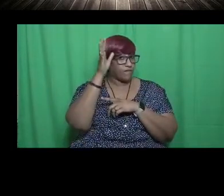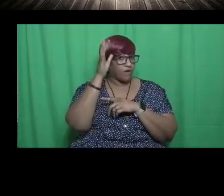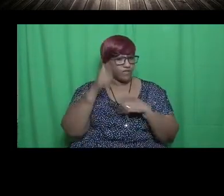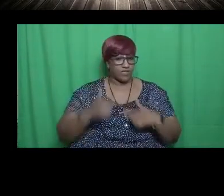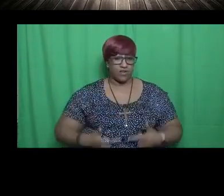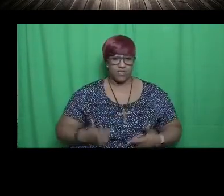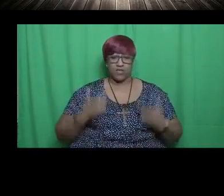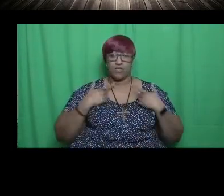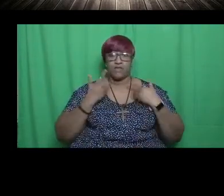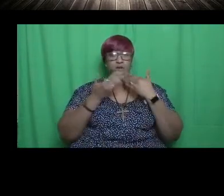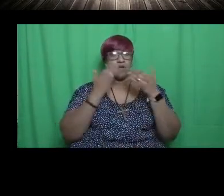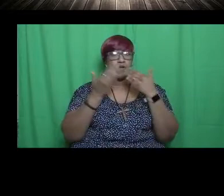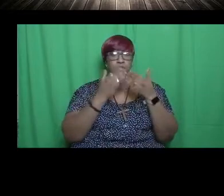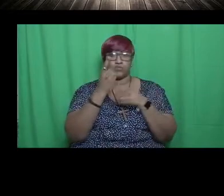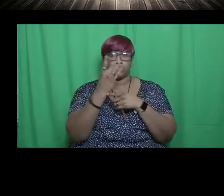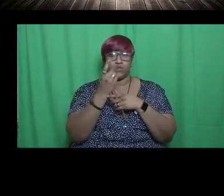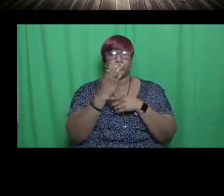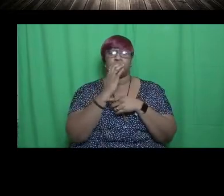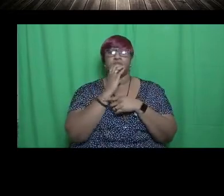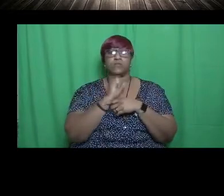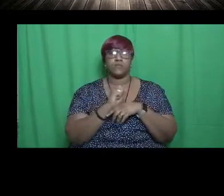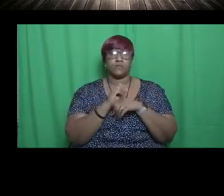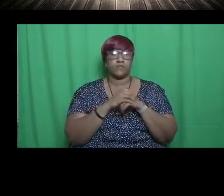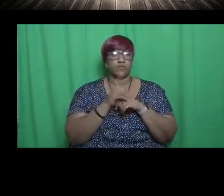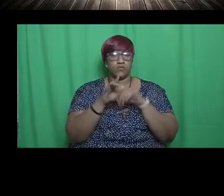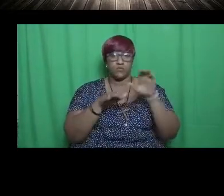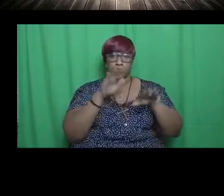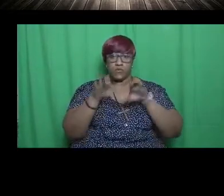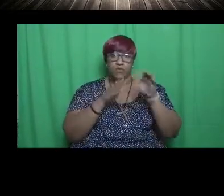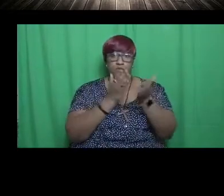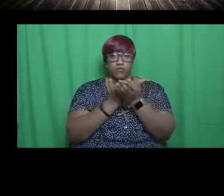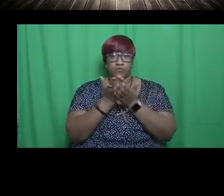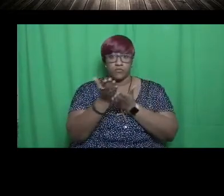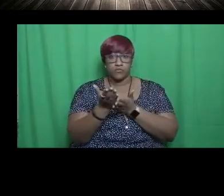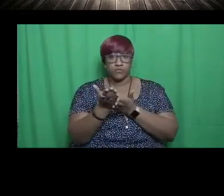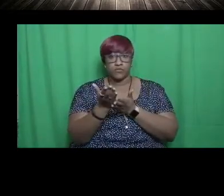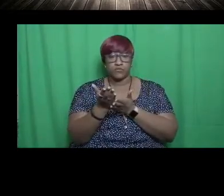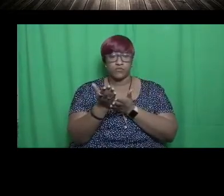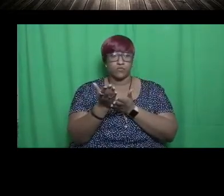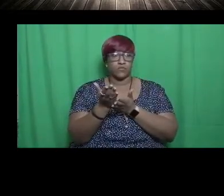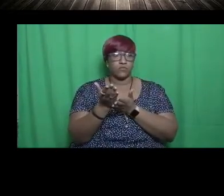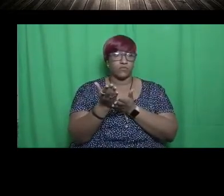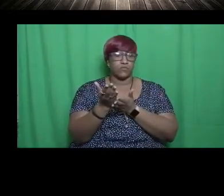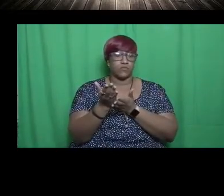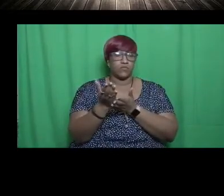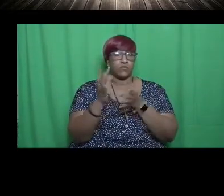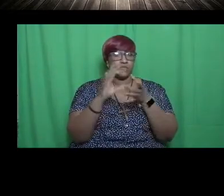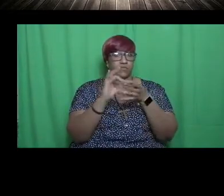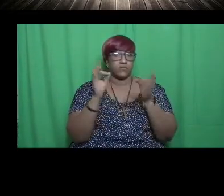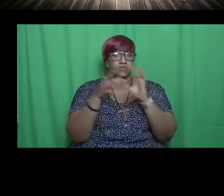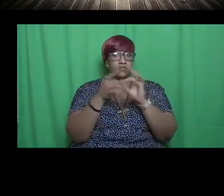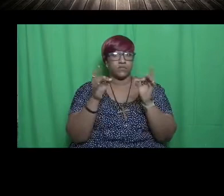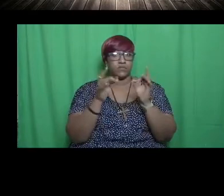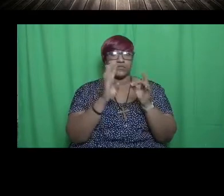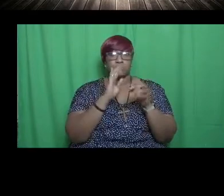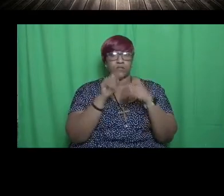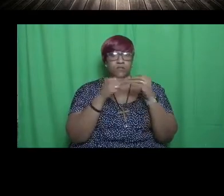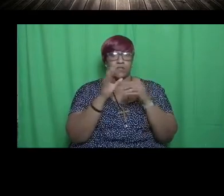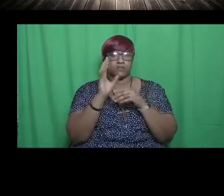old. Because, you know, as you walk through, the text talked about the